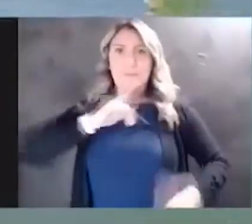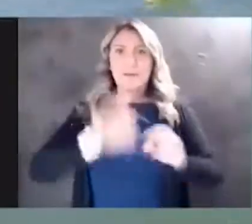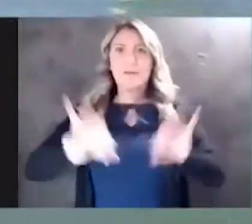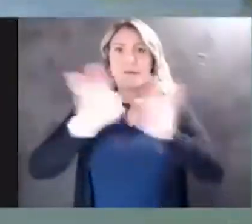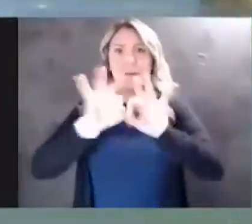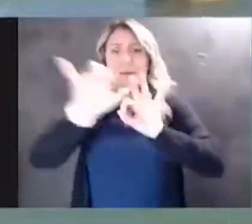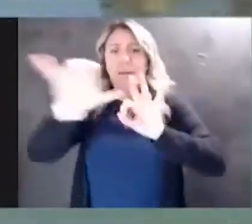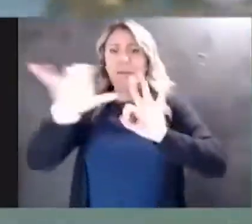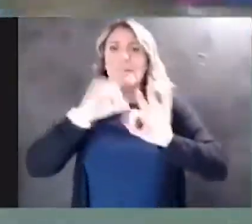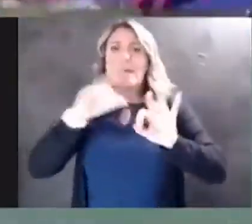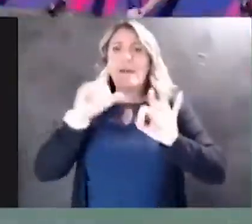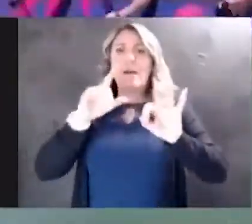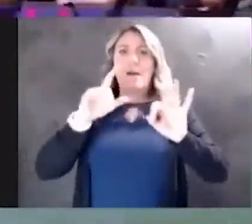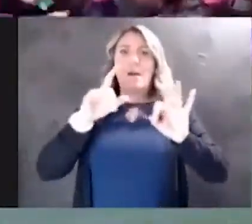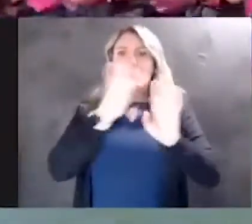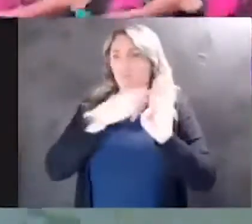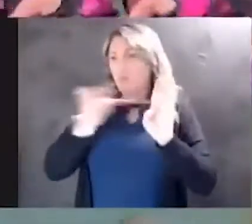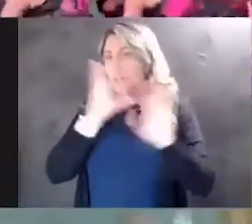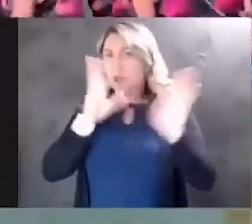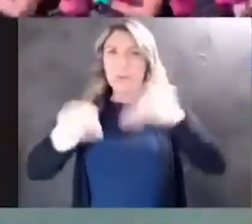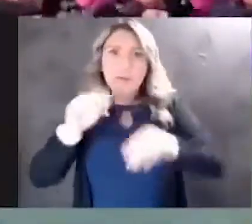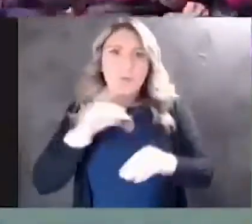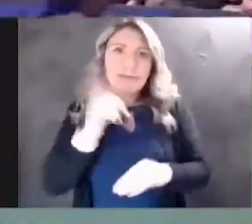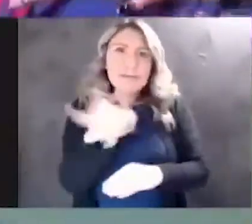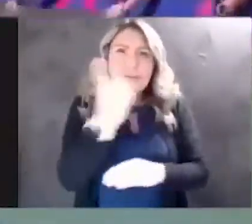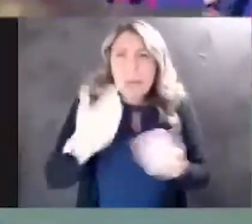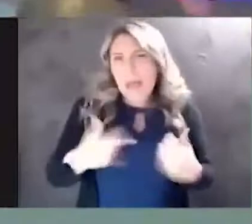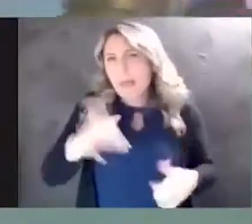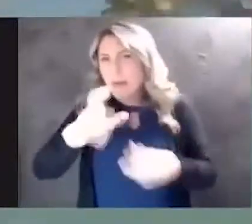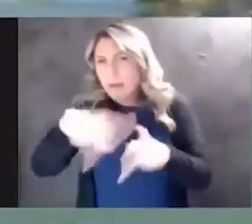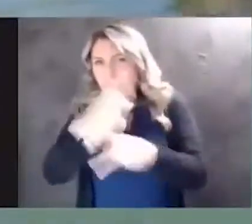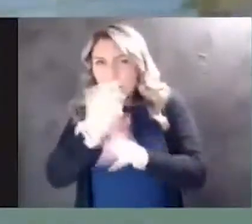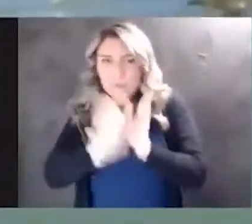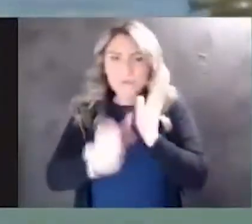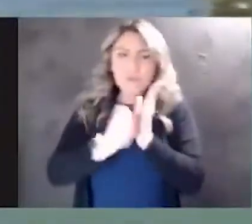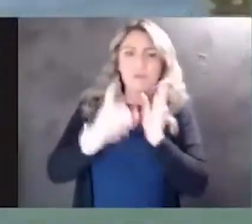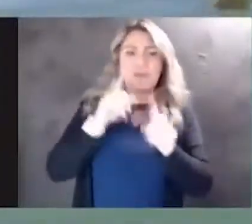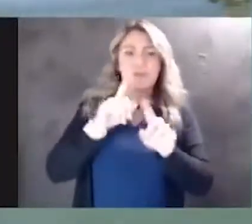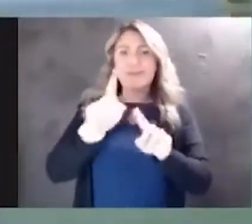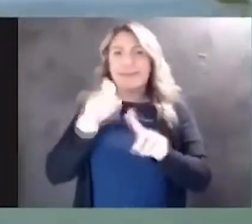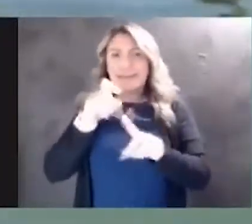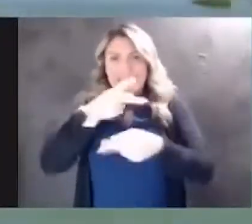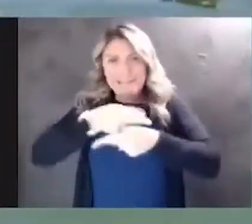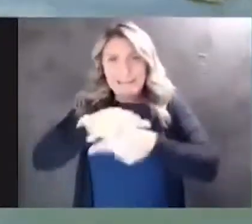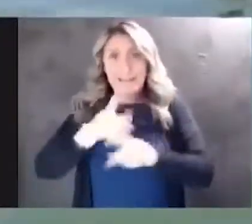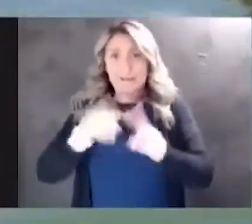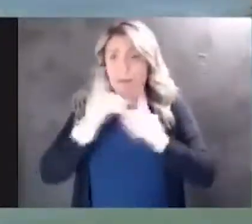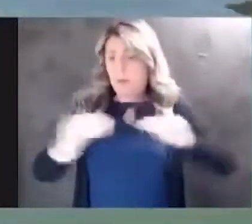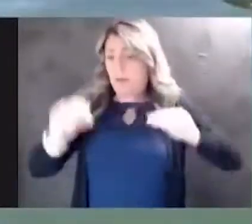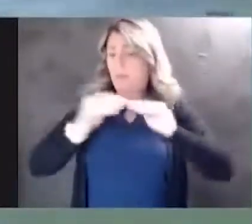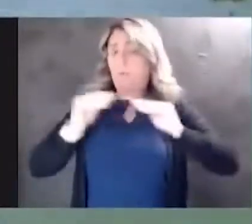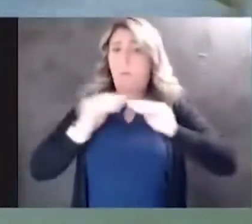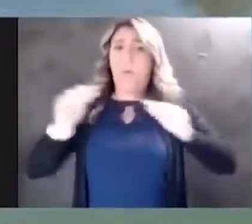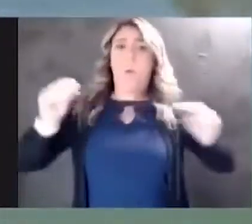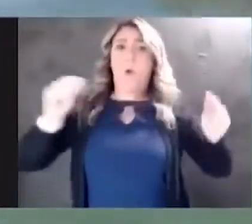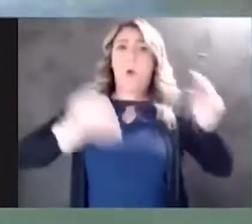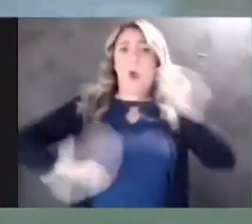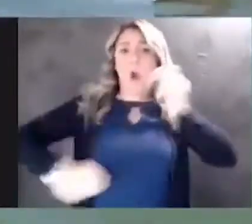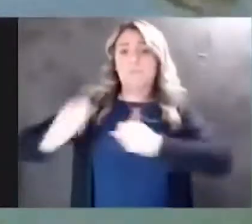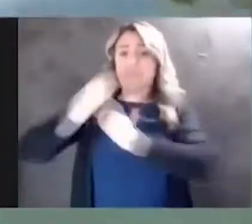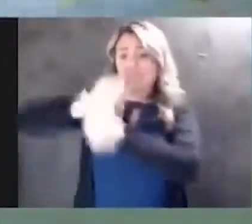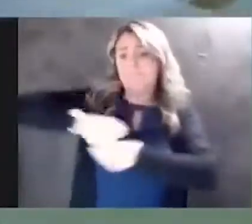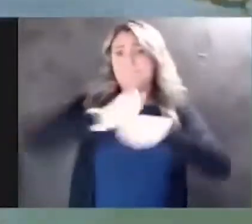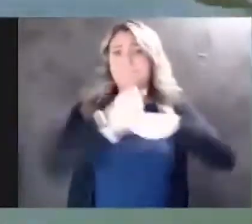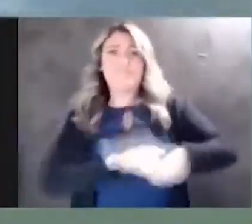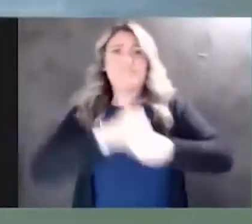back. You might think somebody who's had that type of surgery needs to take it easy, but you're saying the more they're doing this type of motion is actually better for